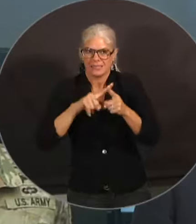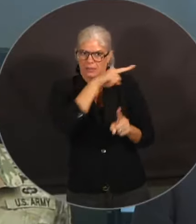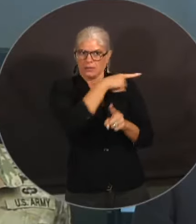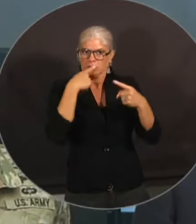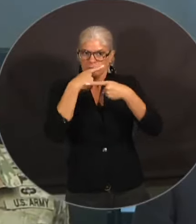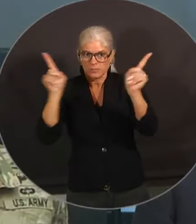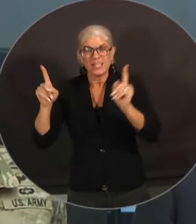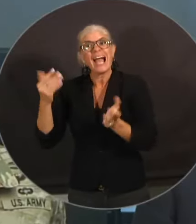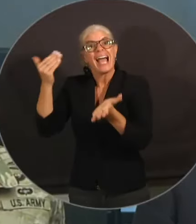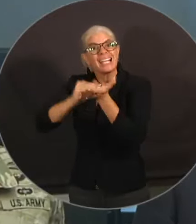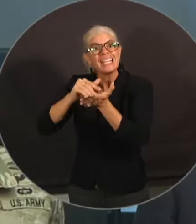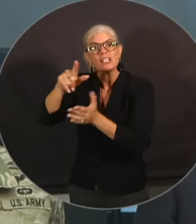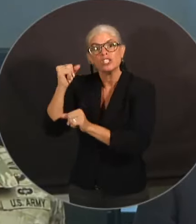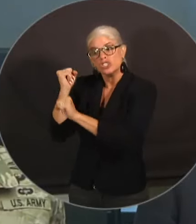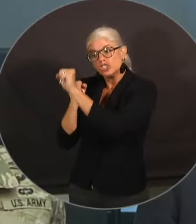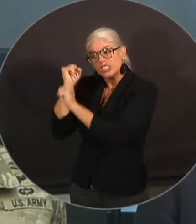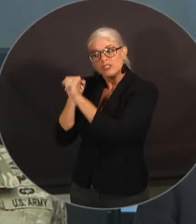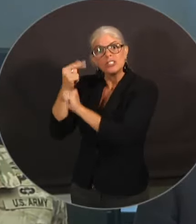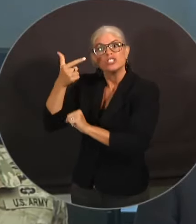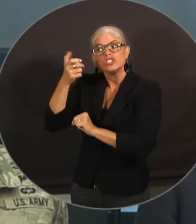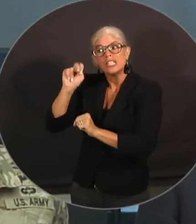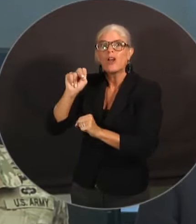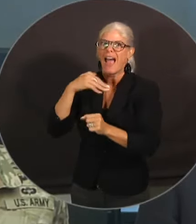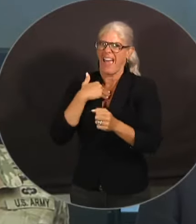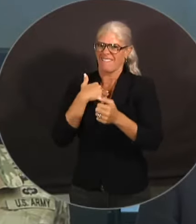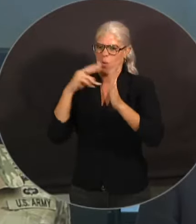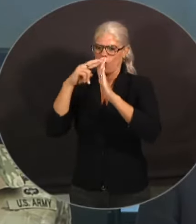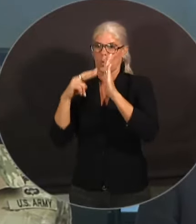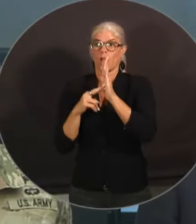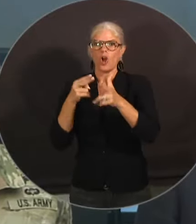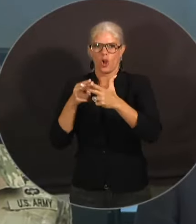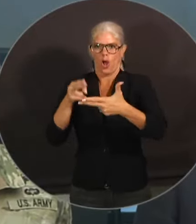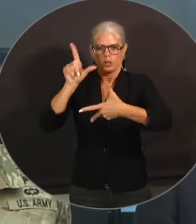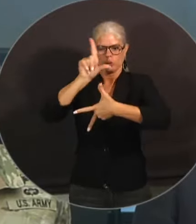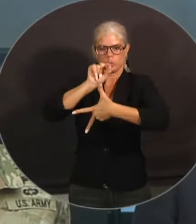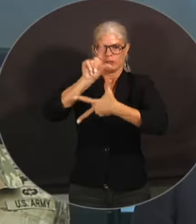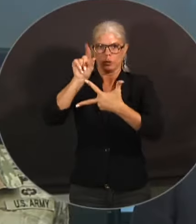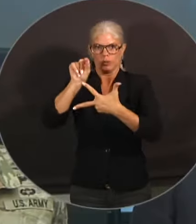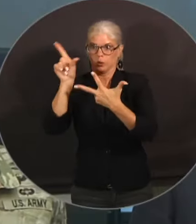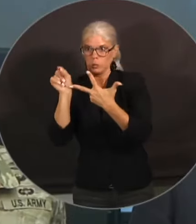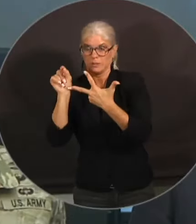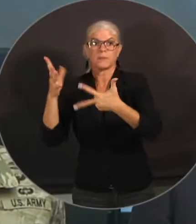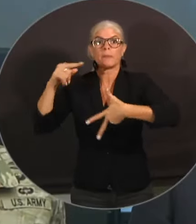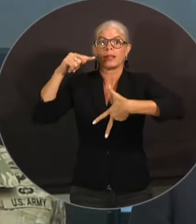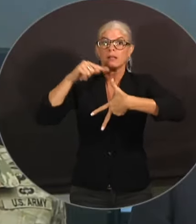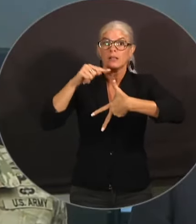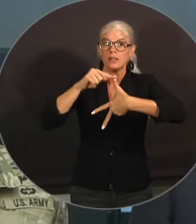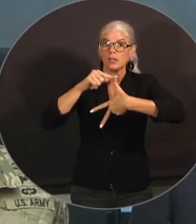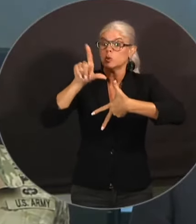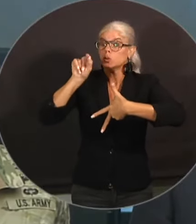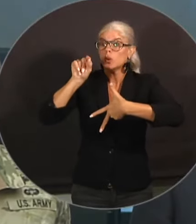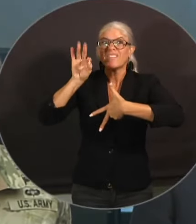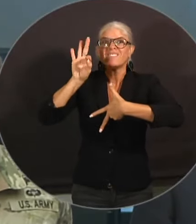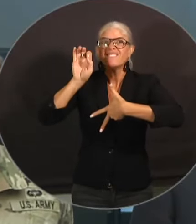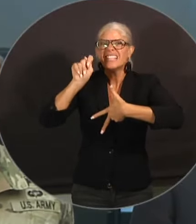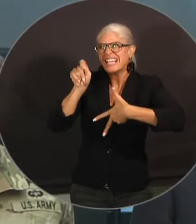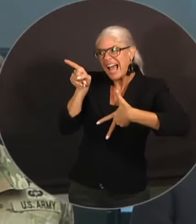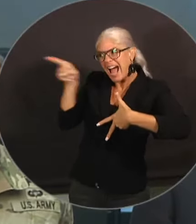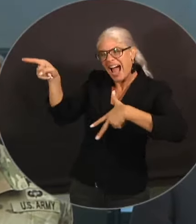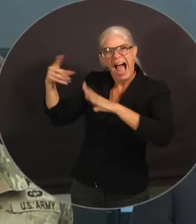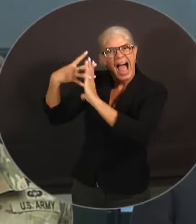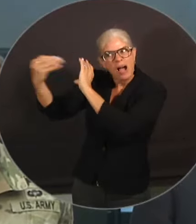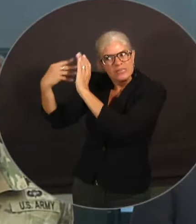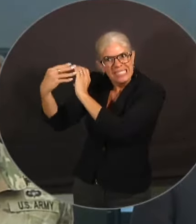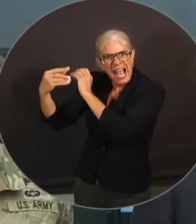follow our 20-20-20 rule. There's an opportunity to do the last 20, but we want to keep it outdoors, 20 feet away from your home and away from